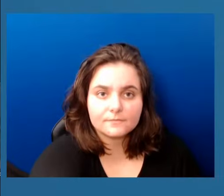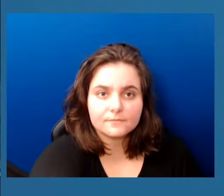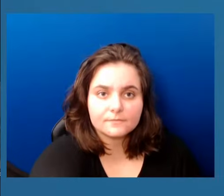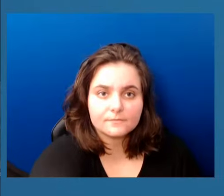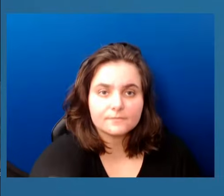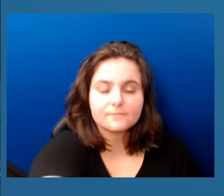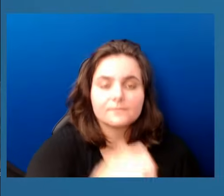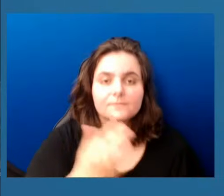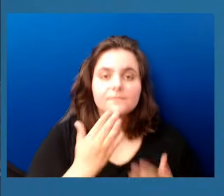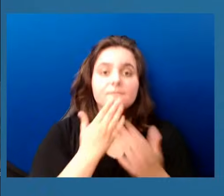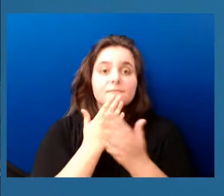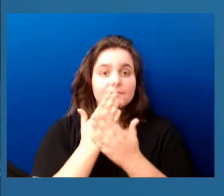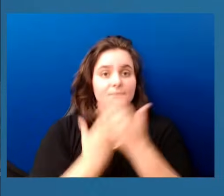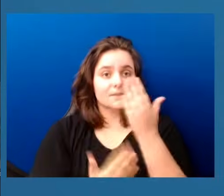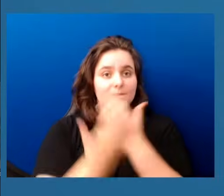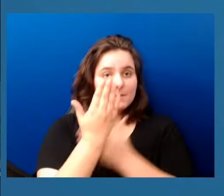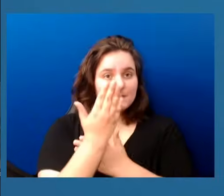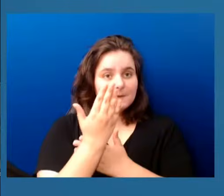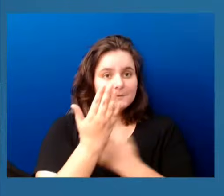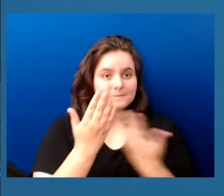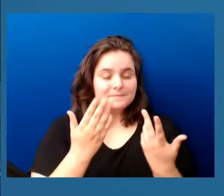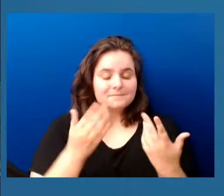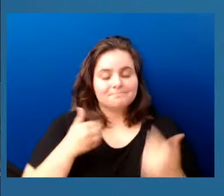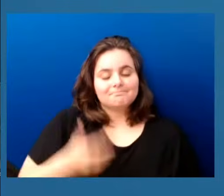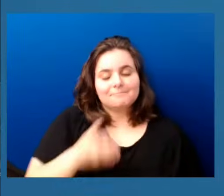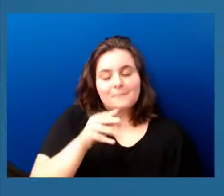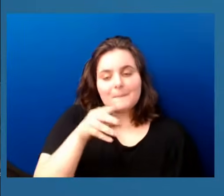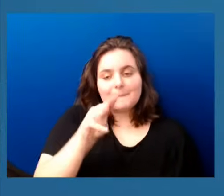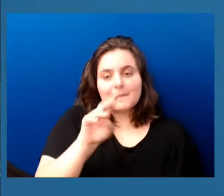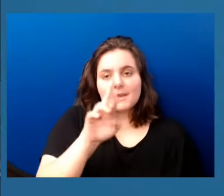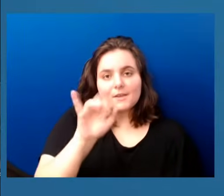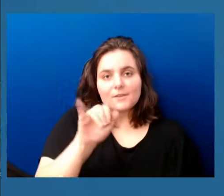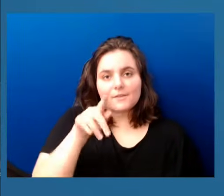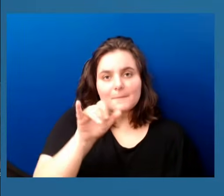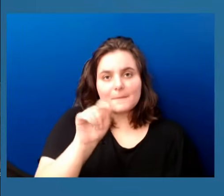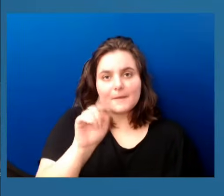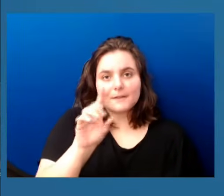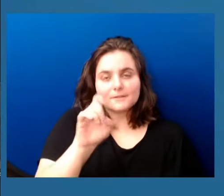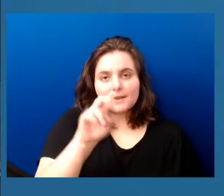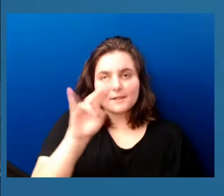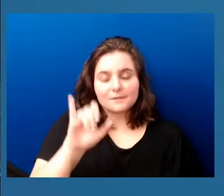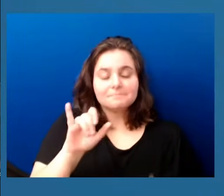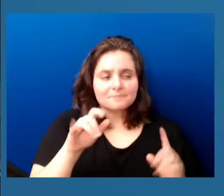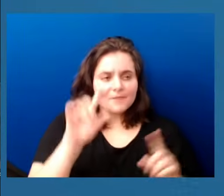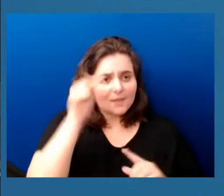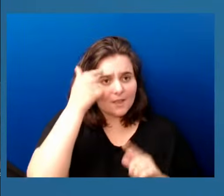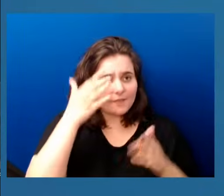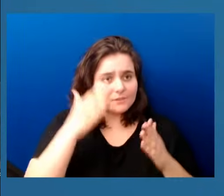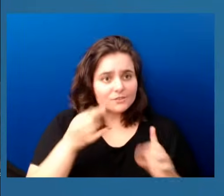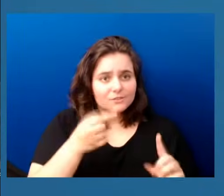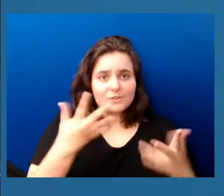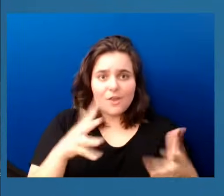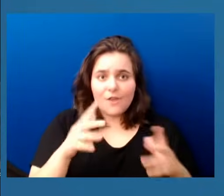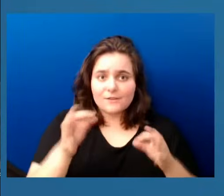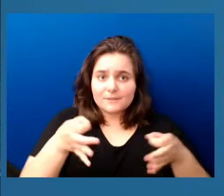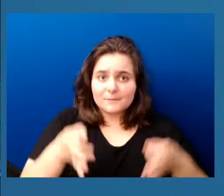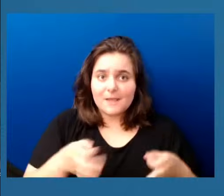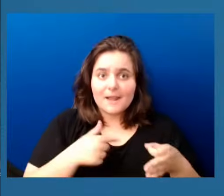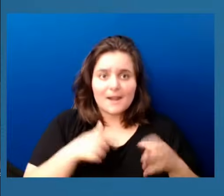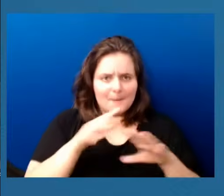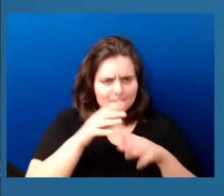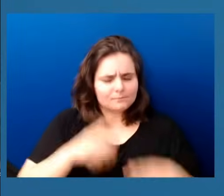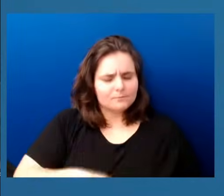Good morning. Rensselaer County District Attorney Mary Pat Donnelly, and as the Governor explained, I'm privileged to serve as the President of the District Attorneys